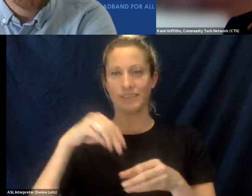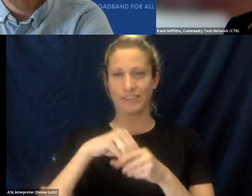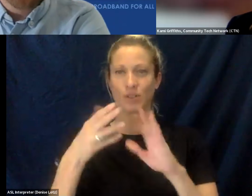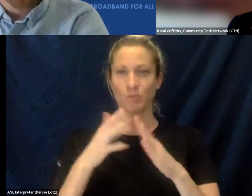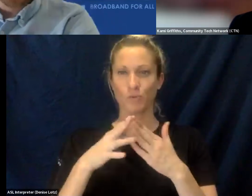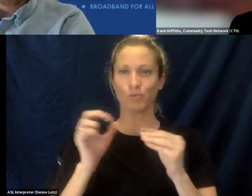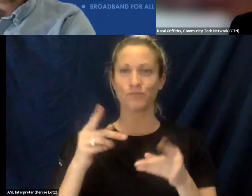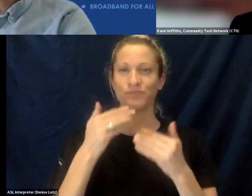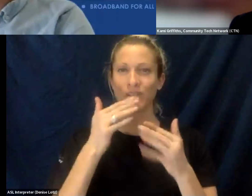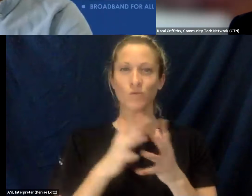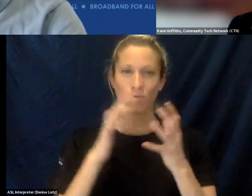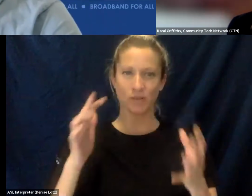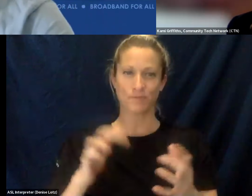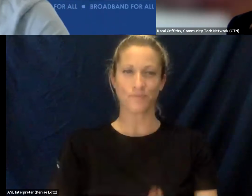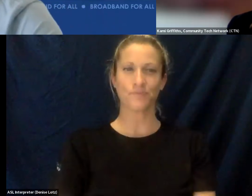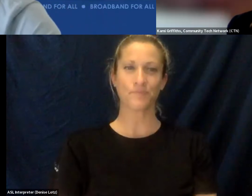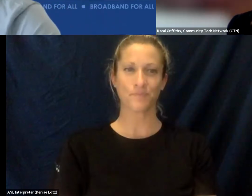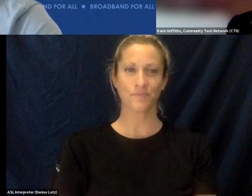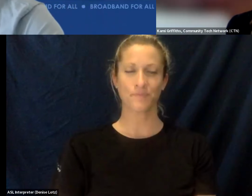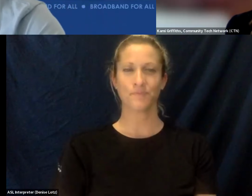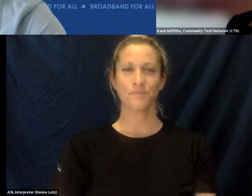So thank you again, Cami.